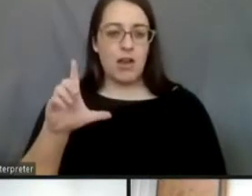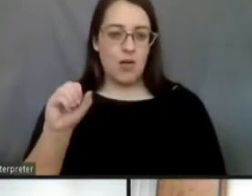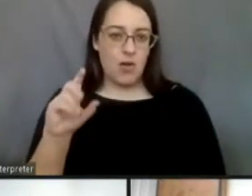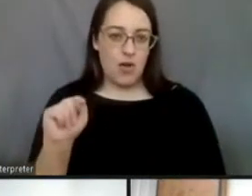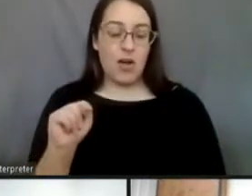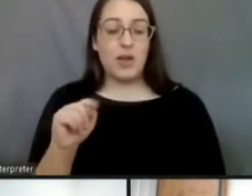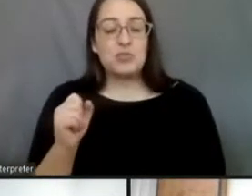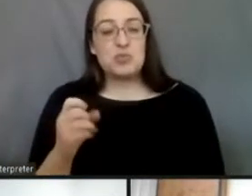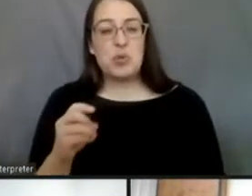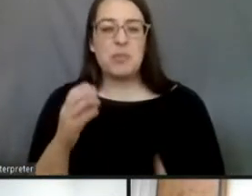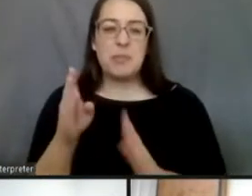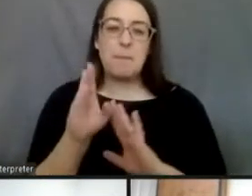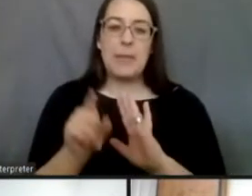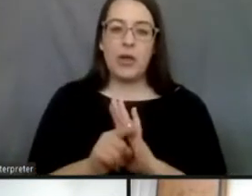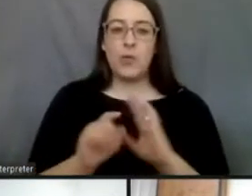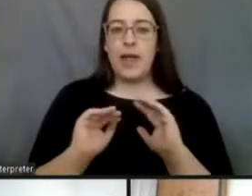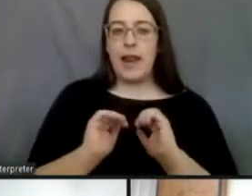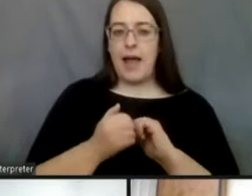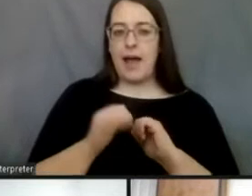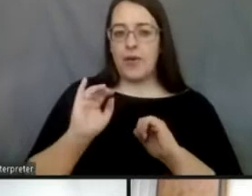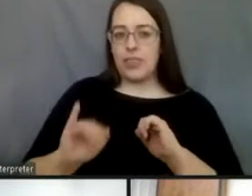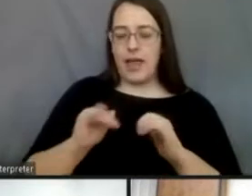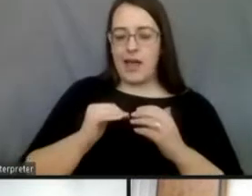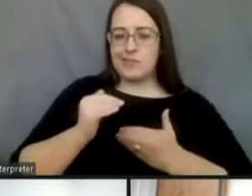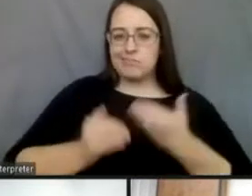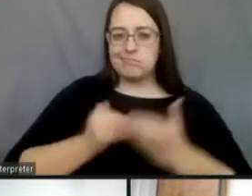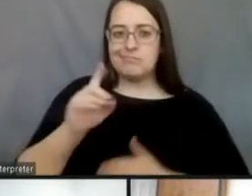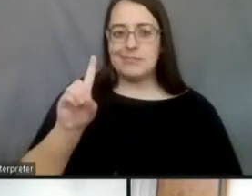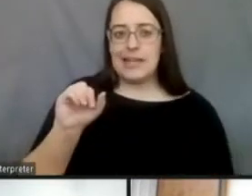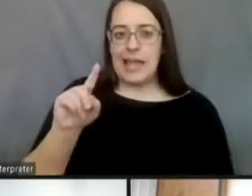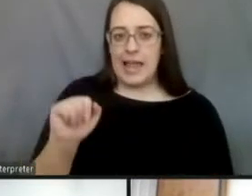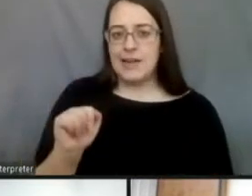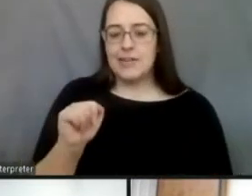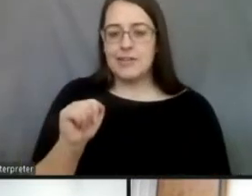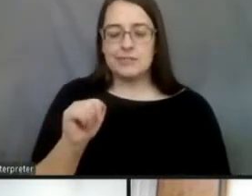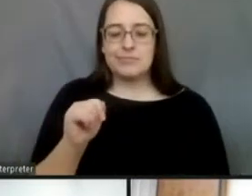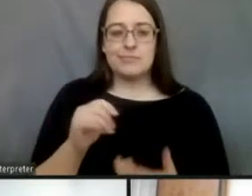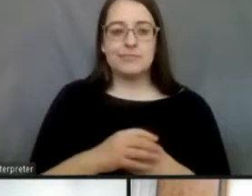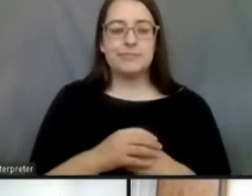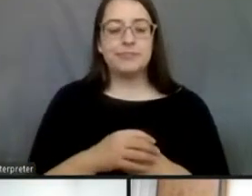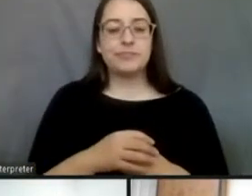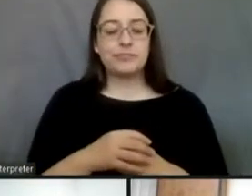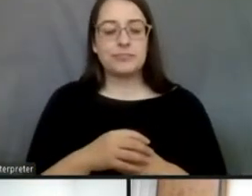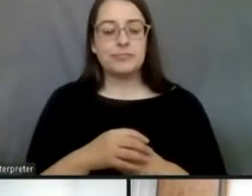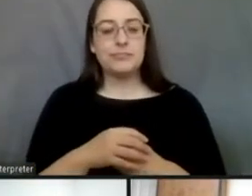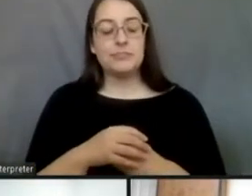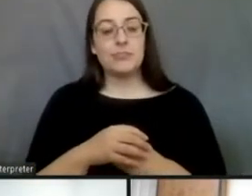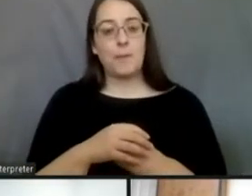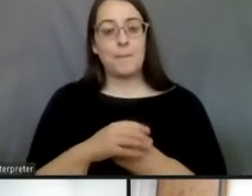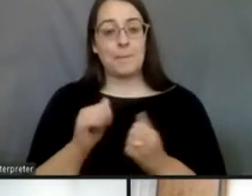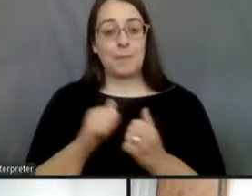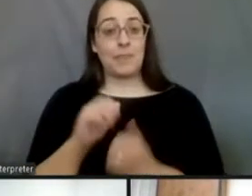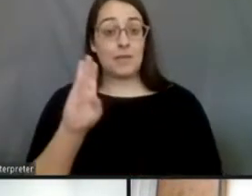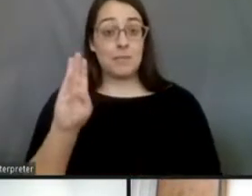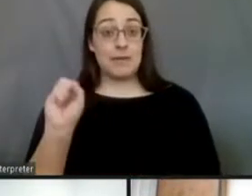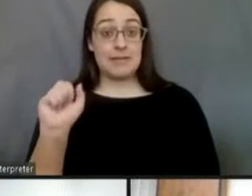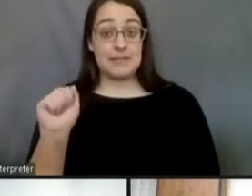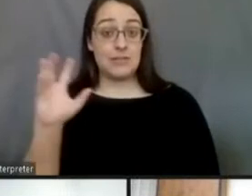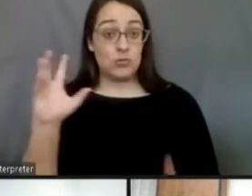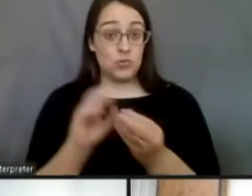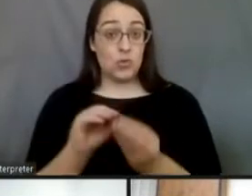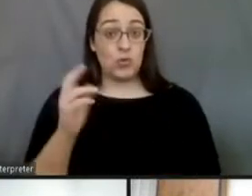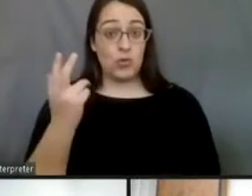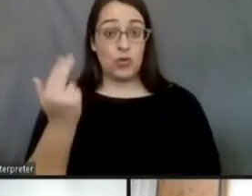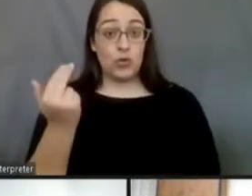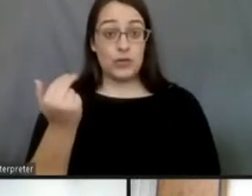again, just a little bit background on some of that data. As far as the BSA today, we have a total of